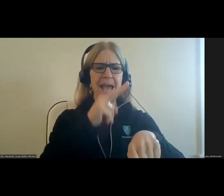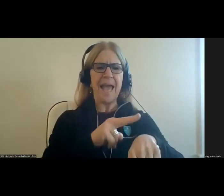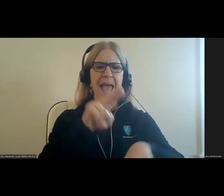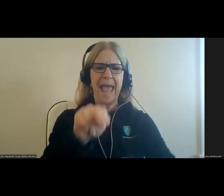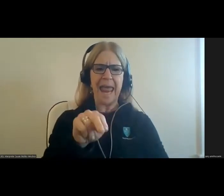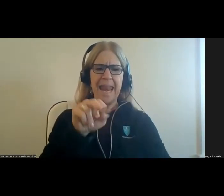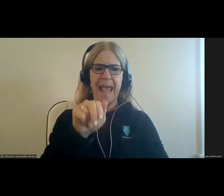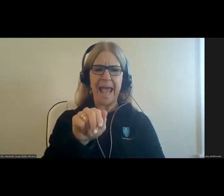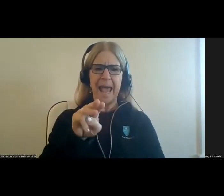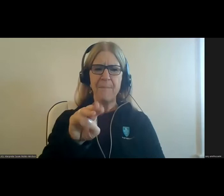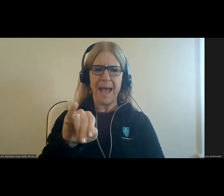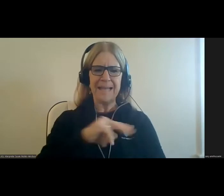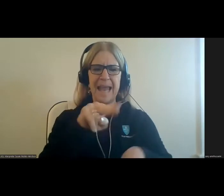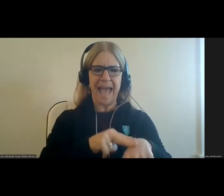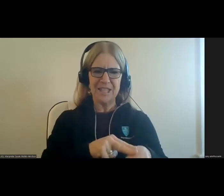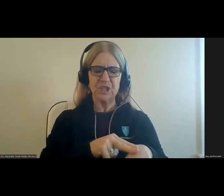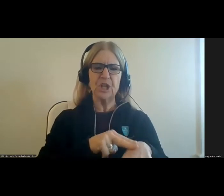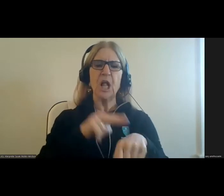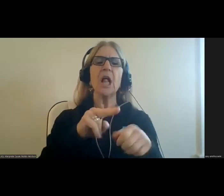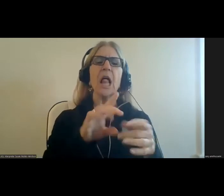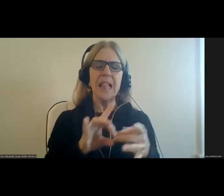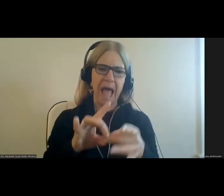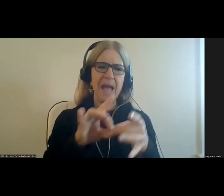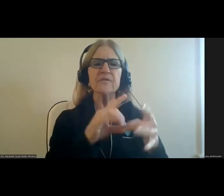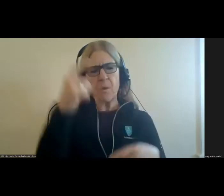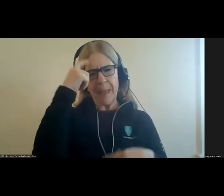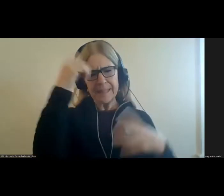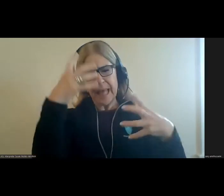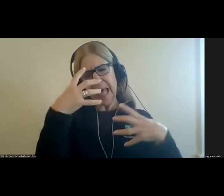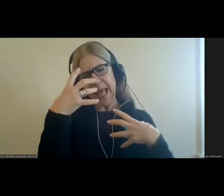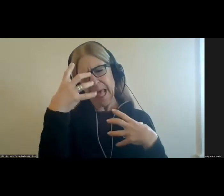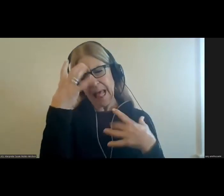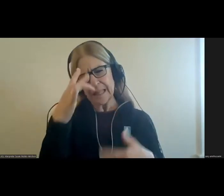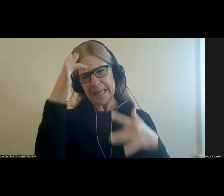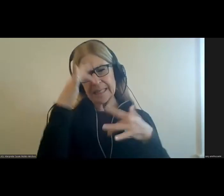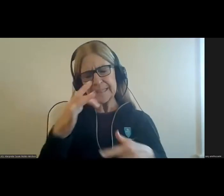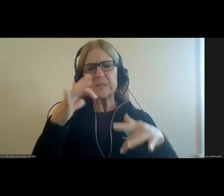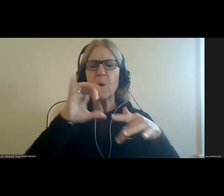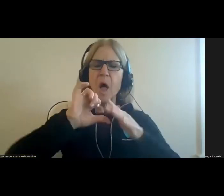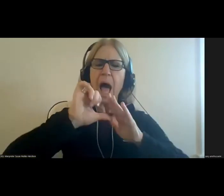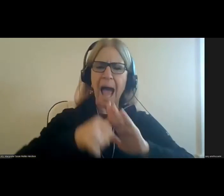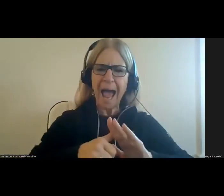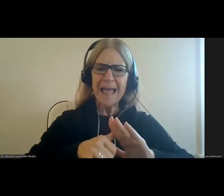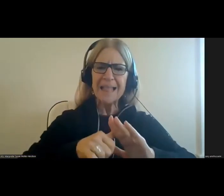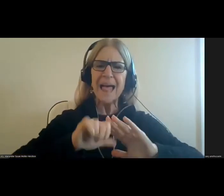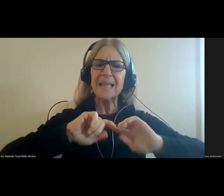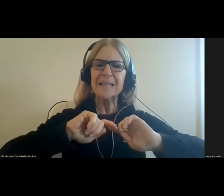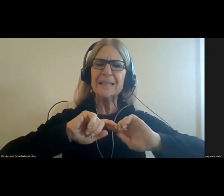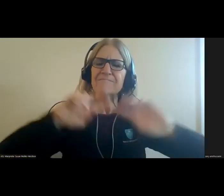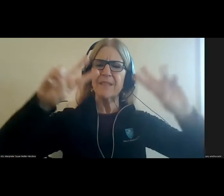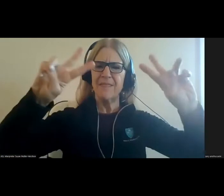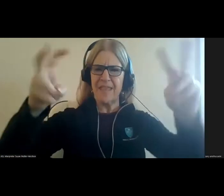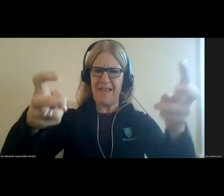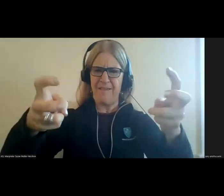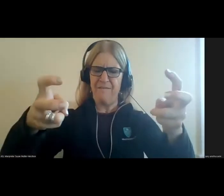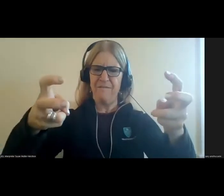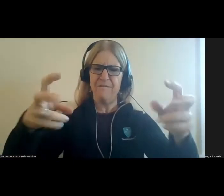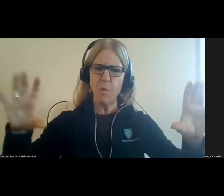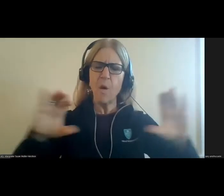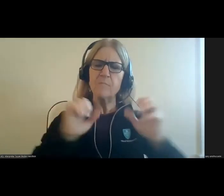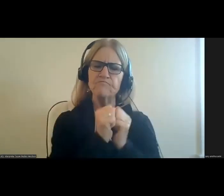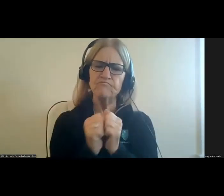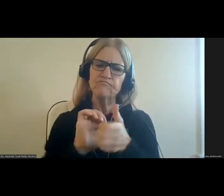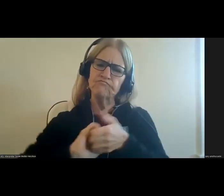Mental Illness, NAMI, will highlight the theme Together for Mental Health, which focuses on